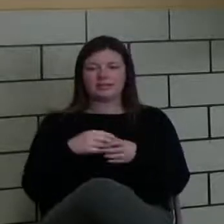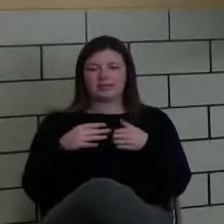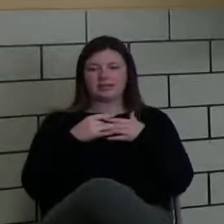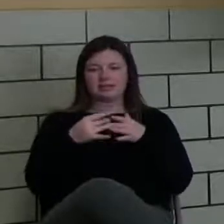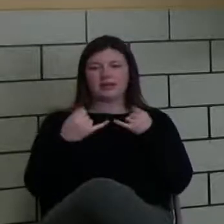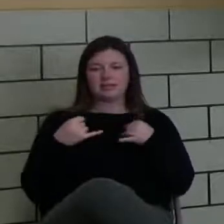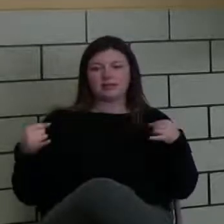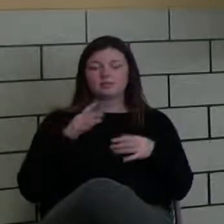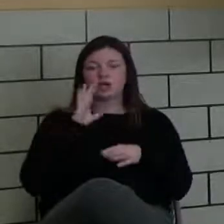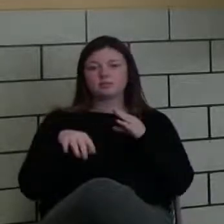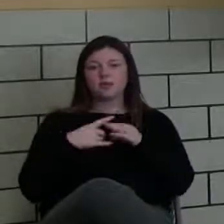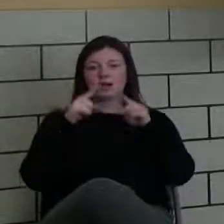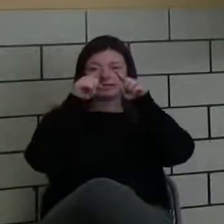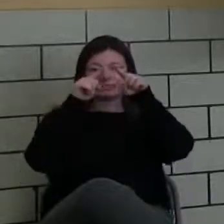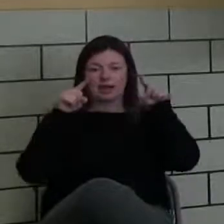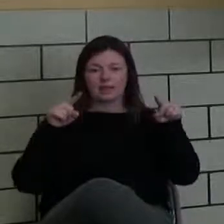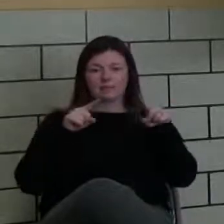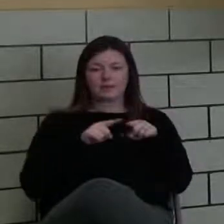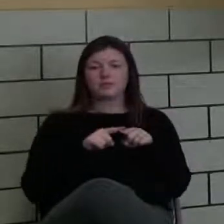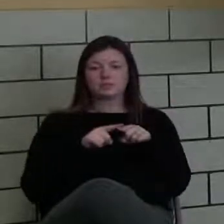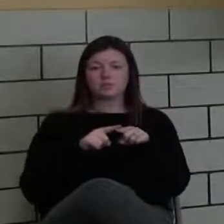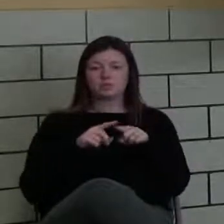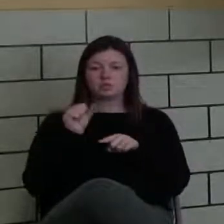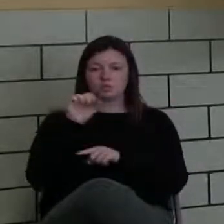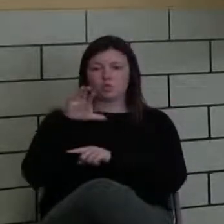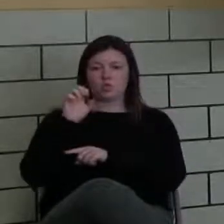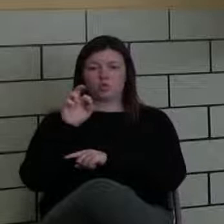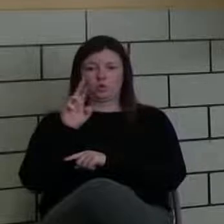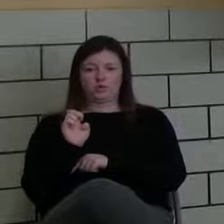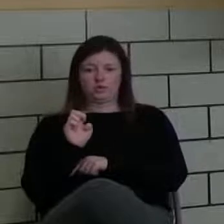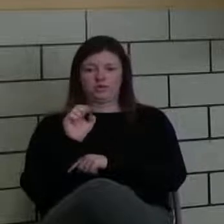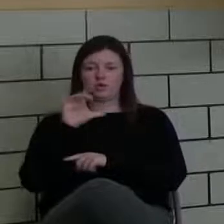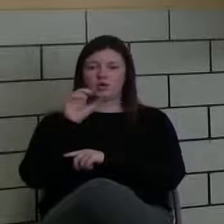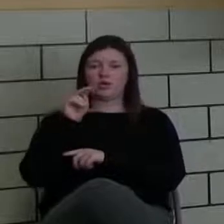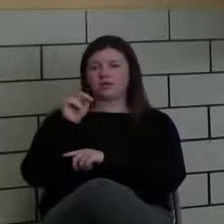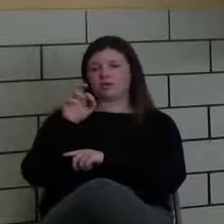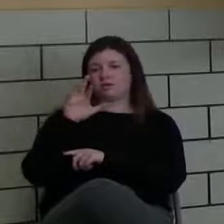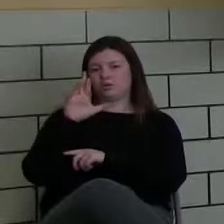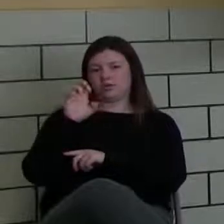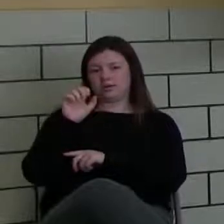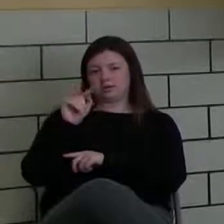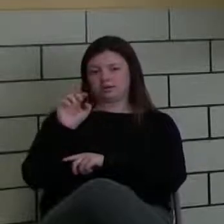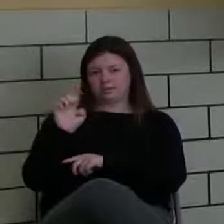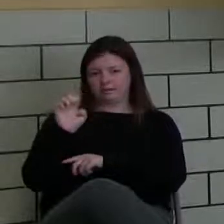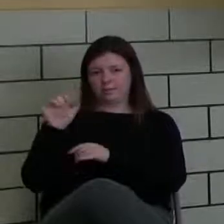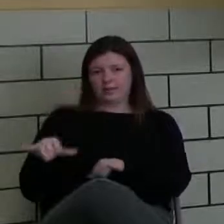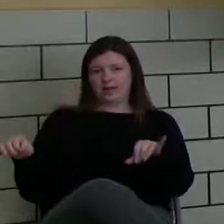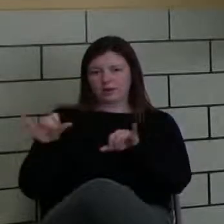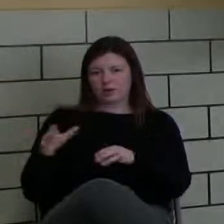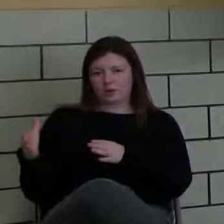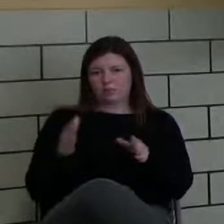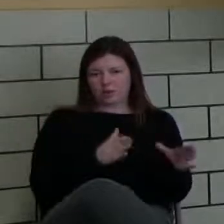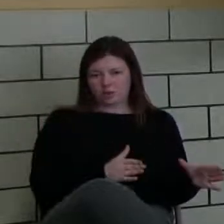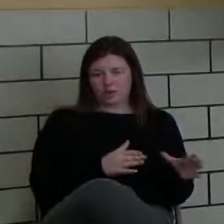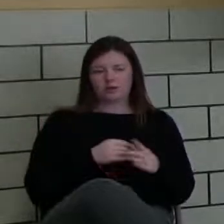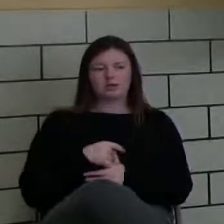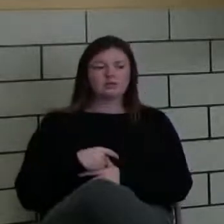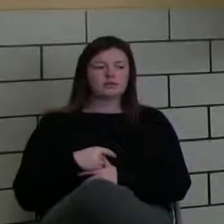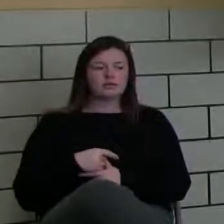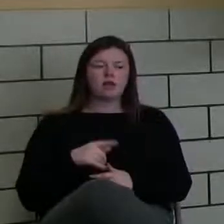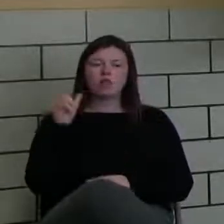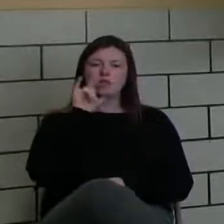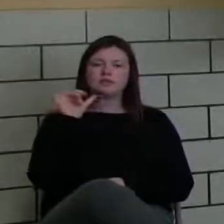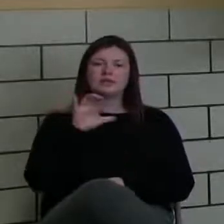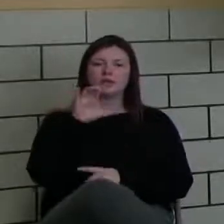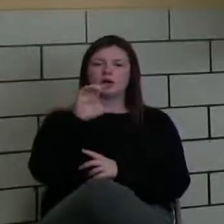pattern. And the amenity zone calls for stamped concrete. This gives the appearance of a